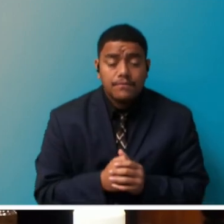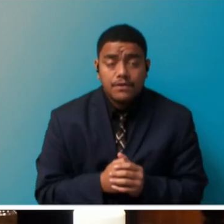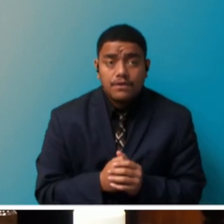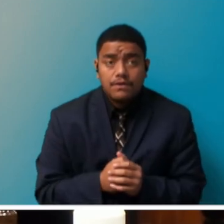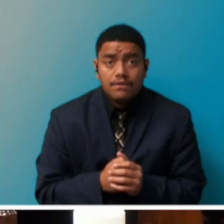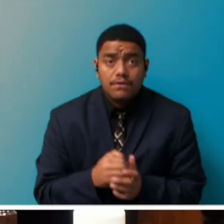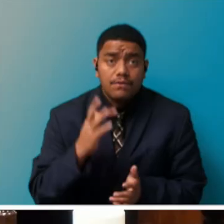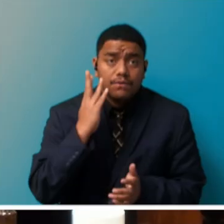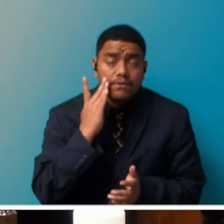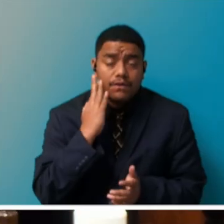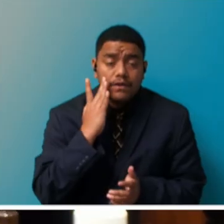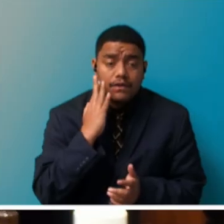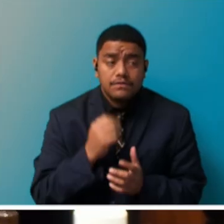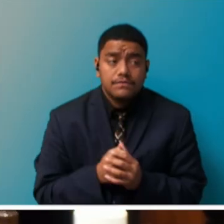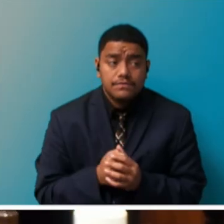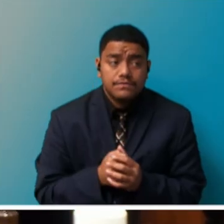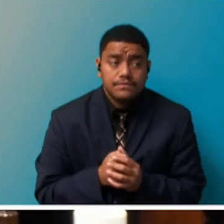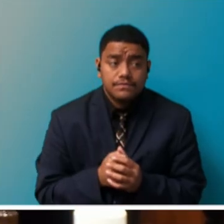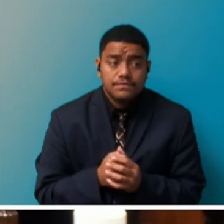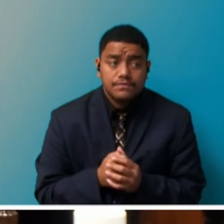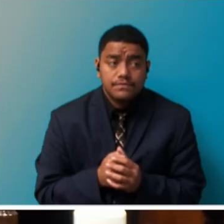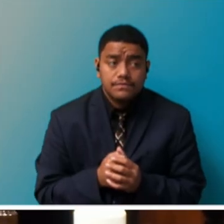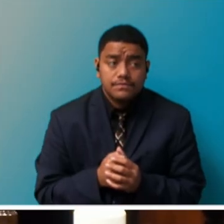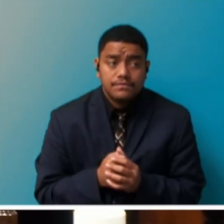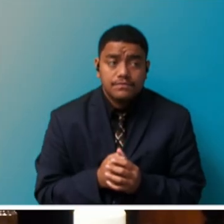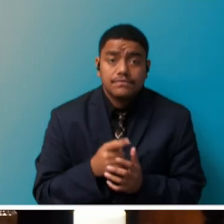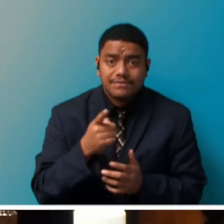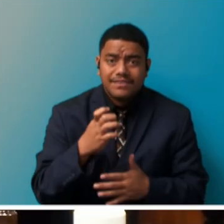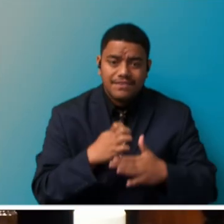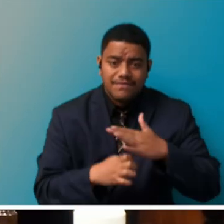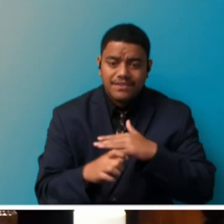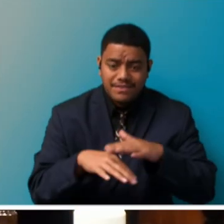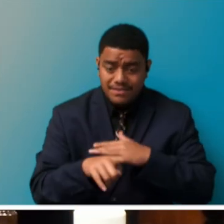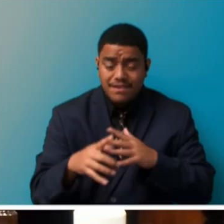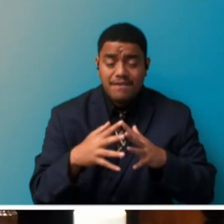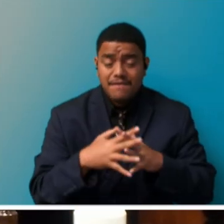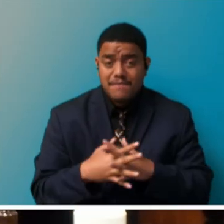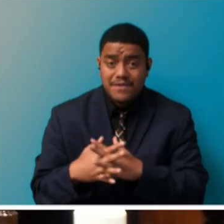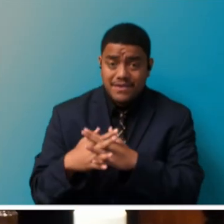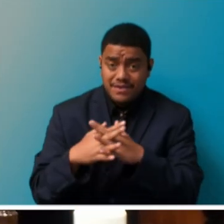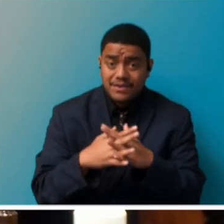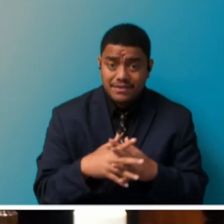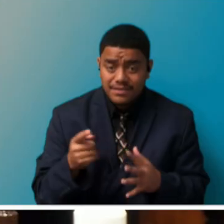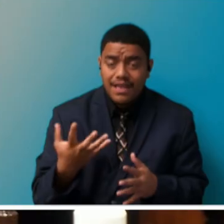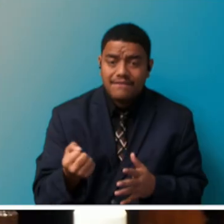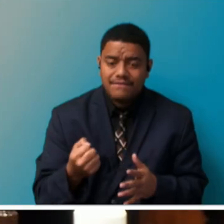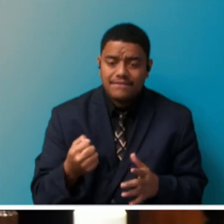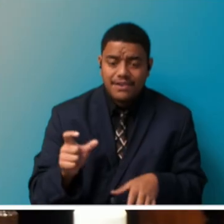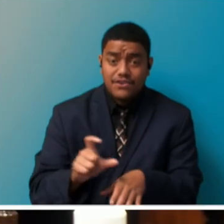whilst the the recent events in the US have created